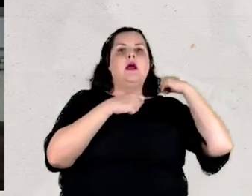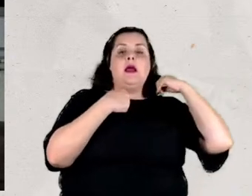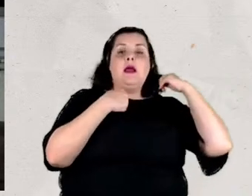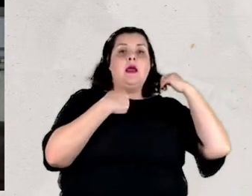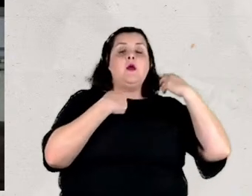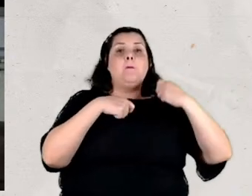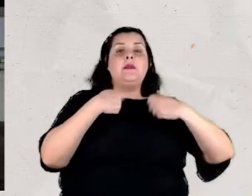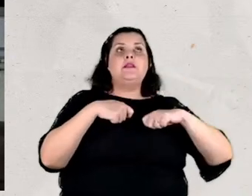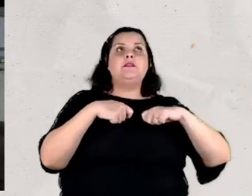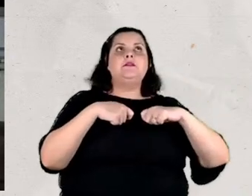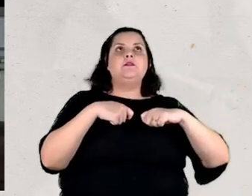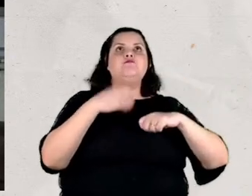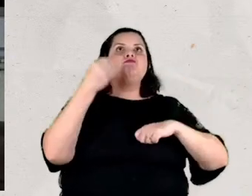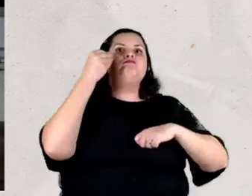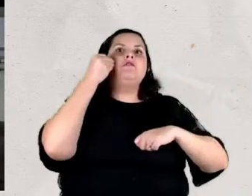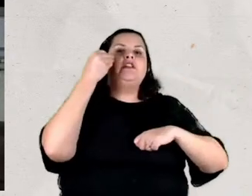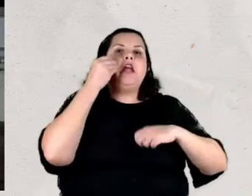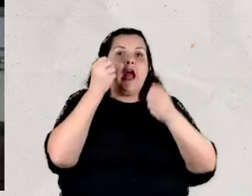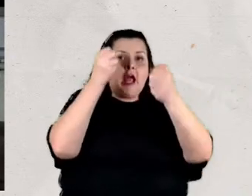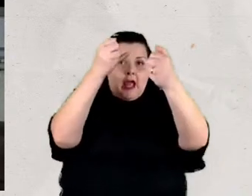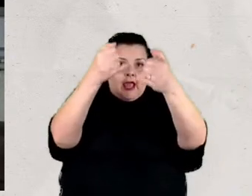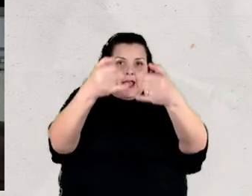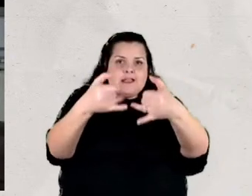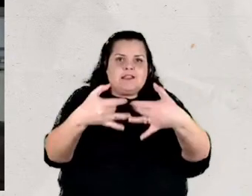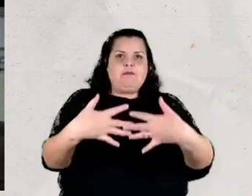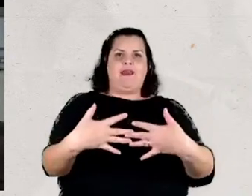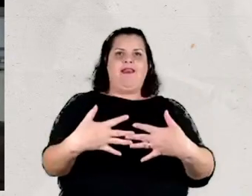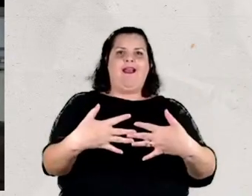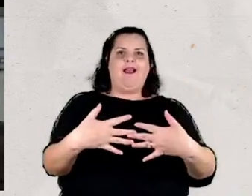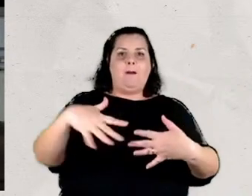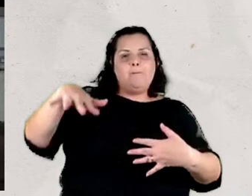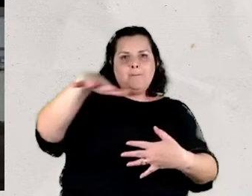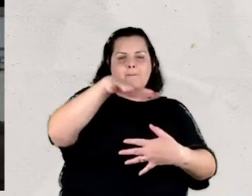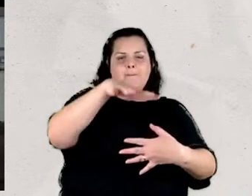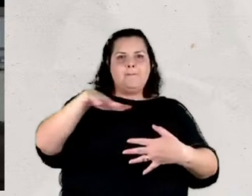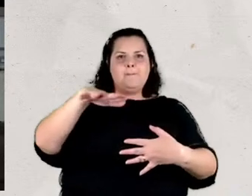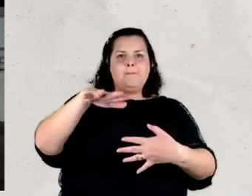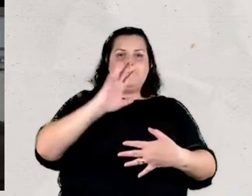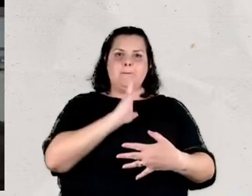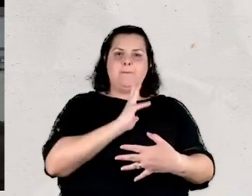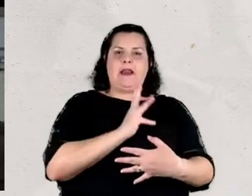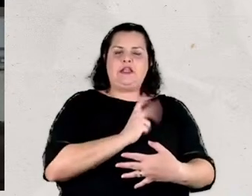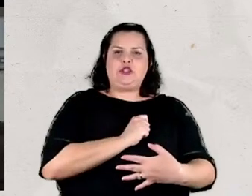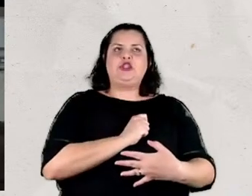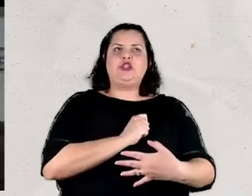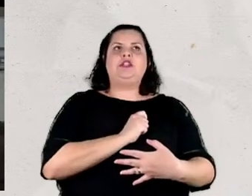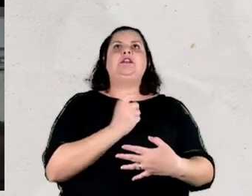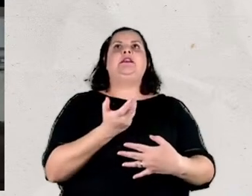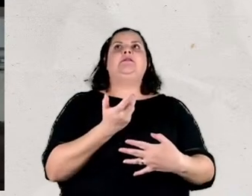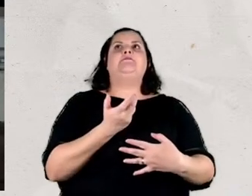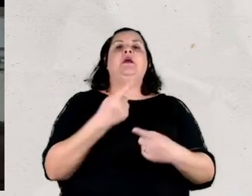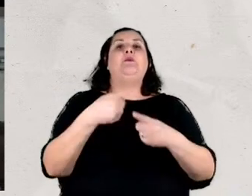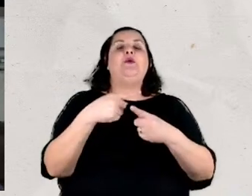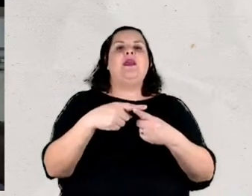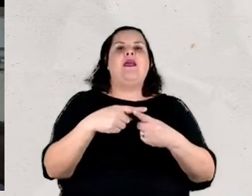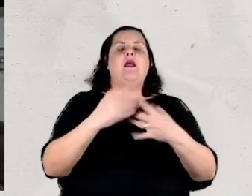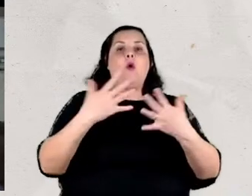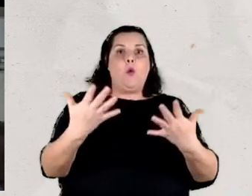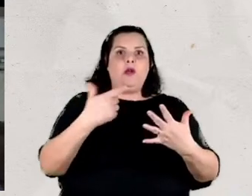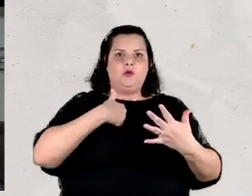about us, because when they read about us in their newspapers and magazines and hear about us